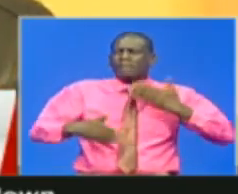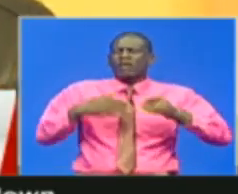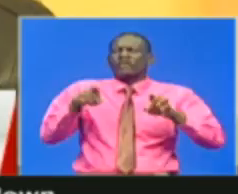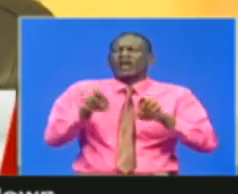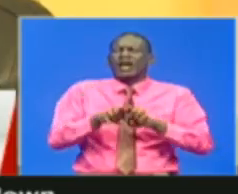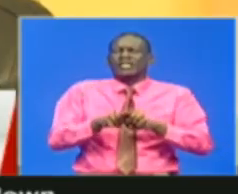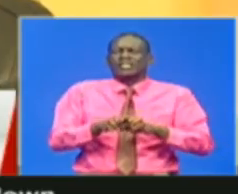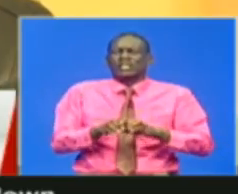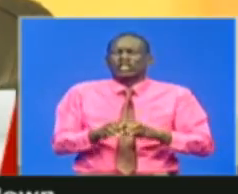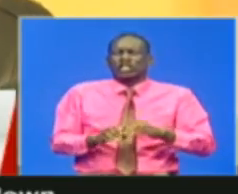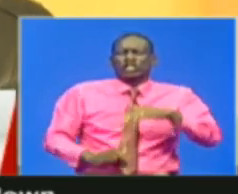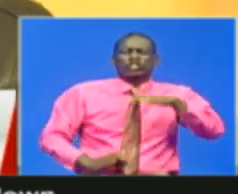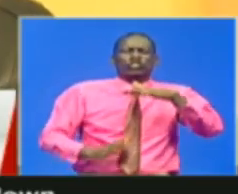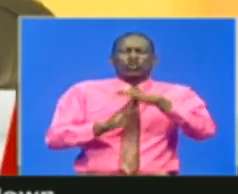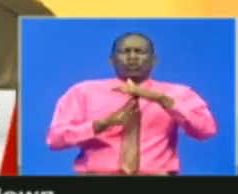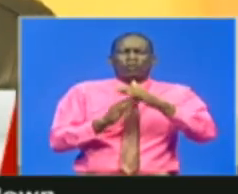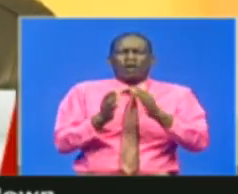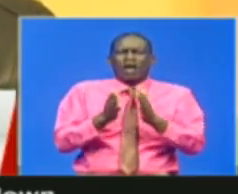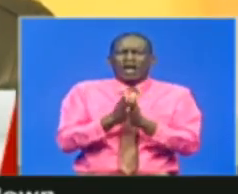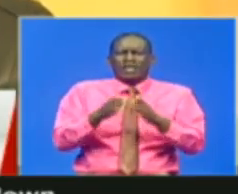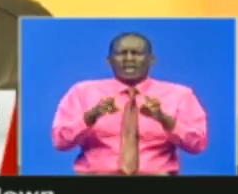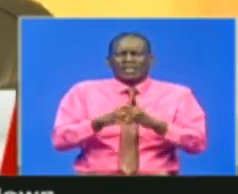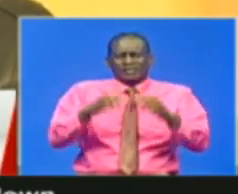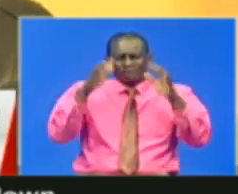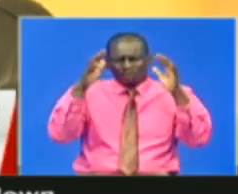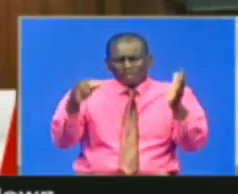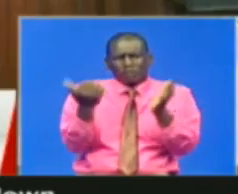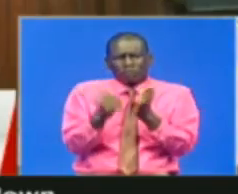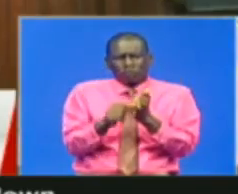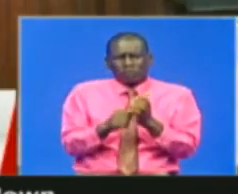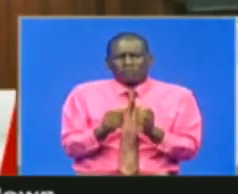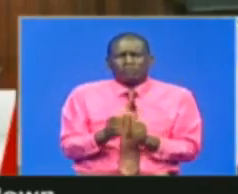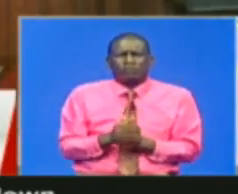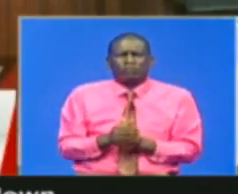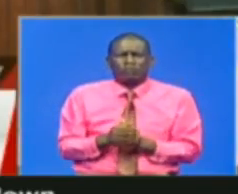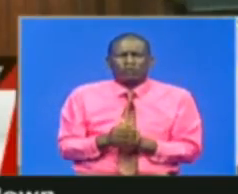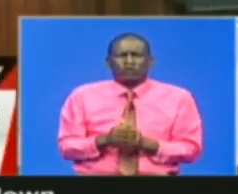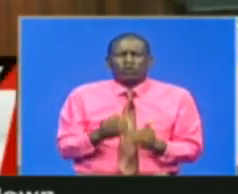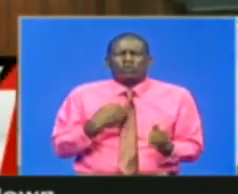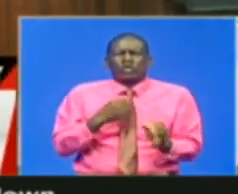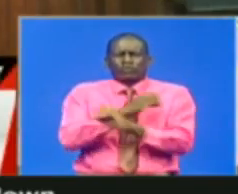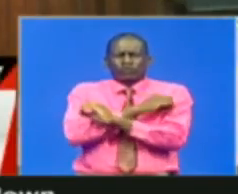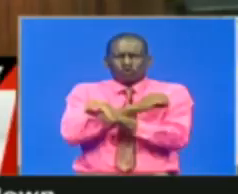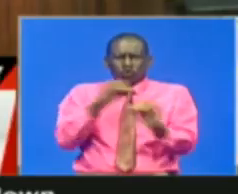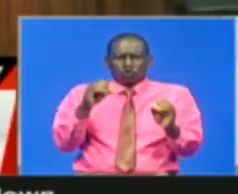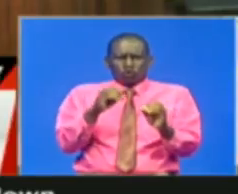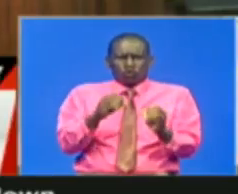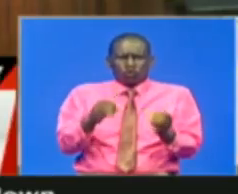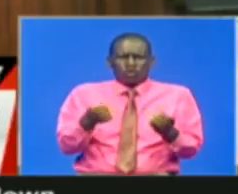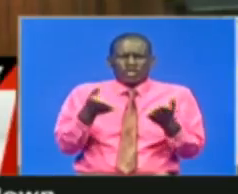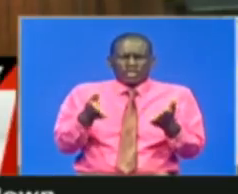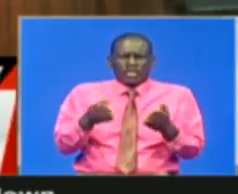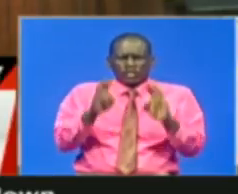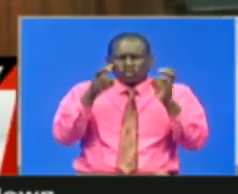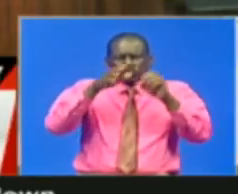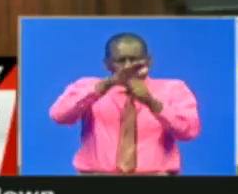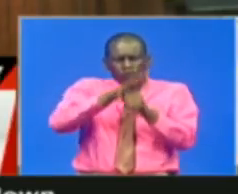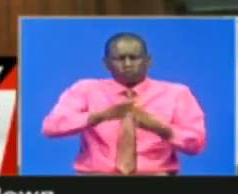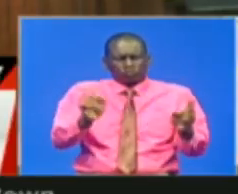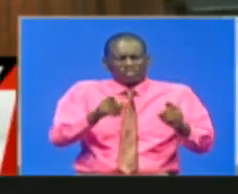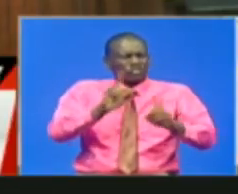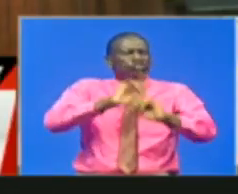bully, an elephant in a china shop. There is no here issue of bullying. This is not a